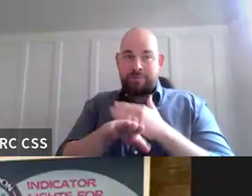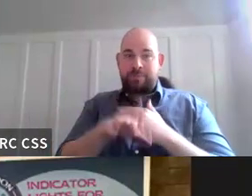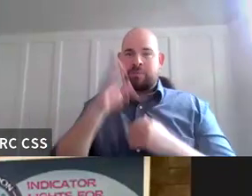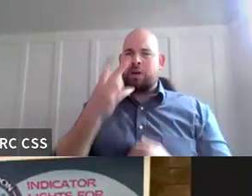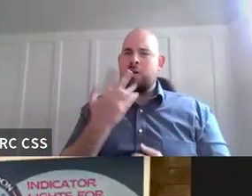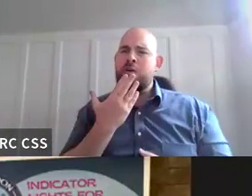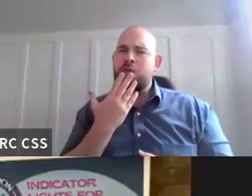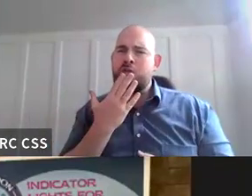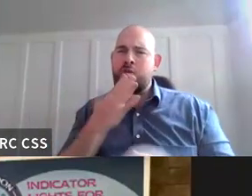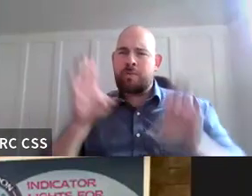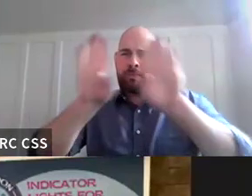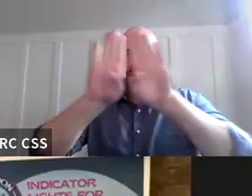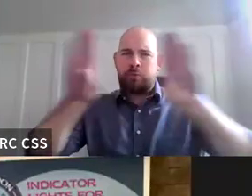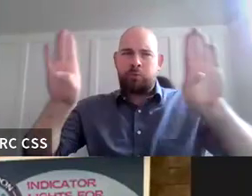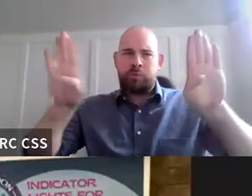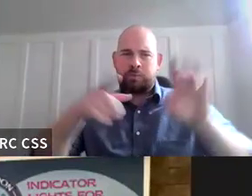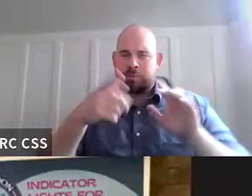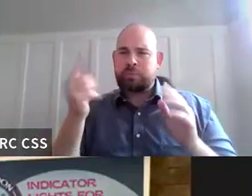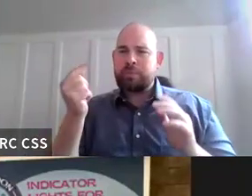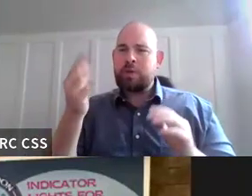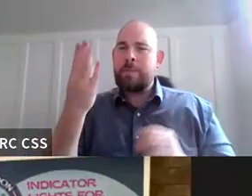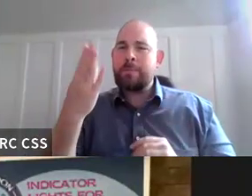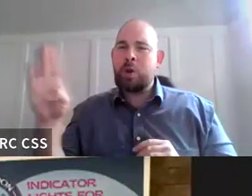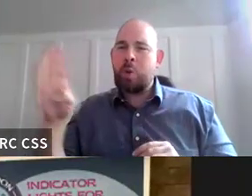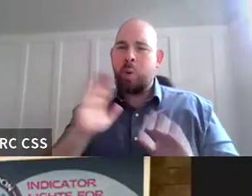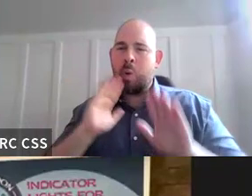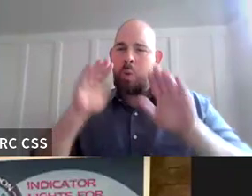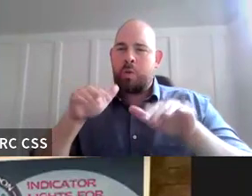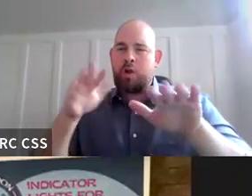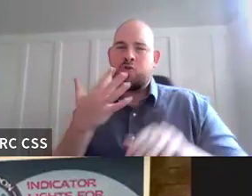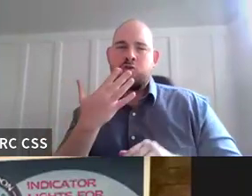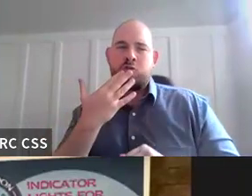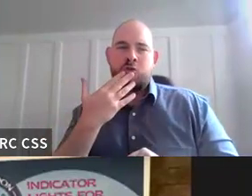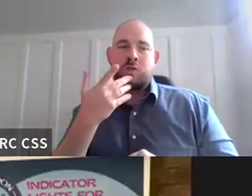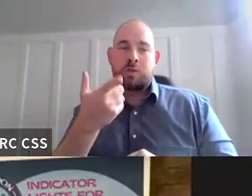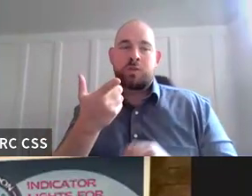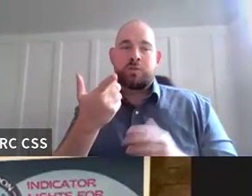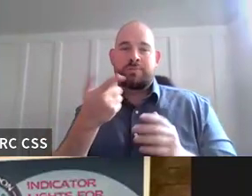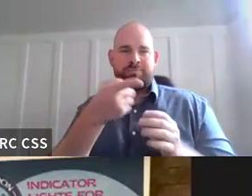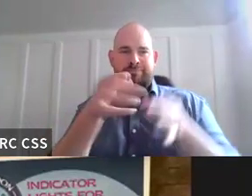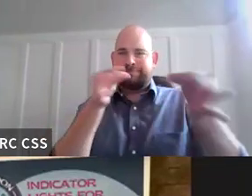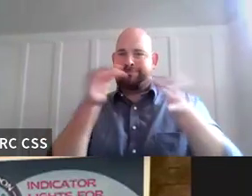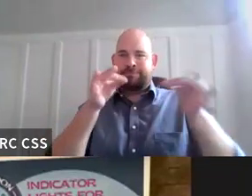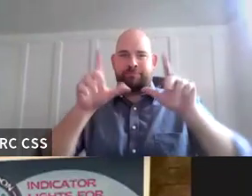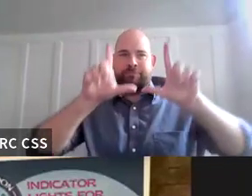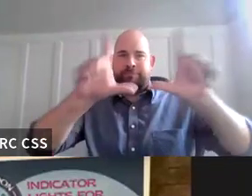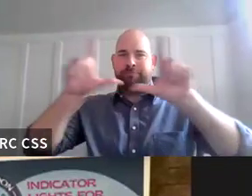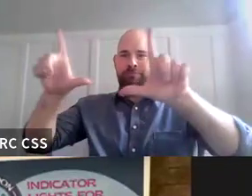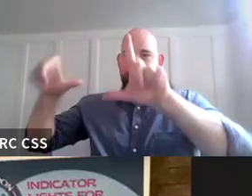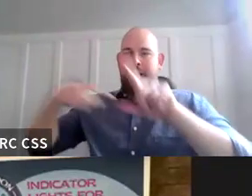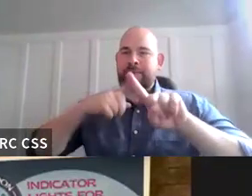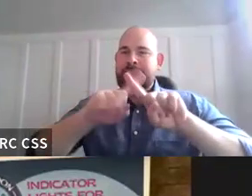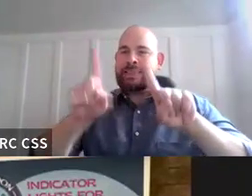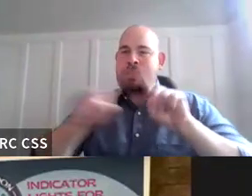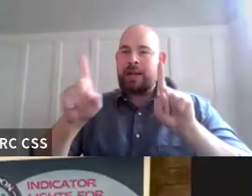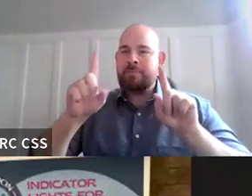Once you entered the house, the colors of the walls were ocean colors, all ocean blue